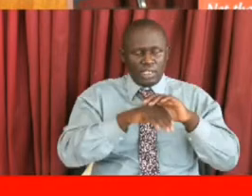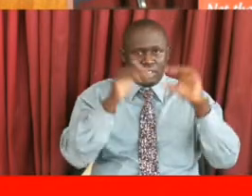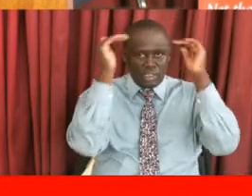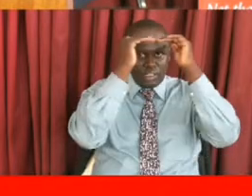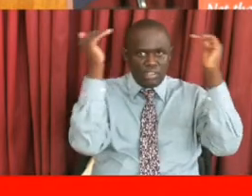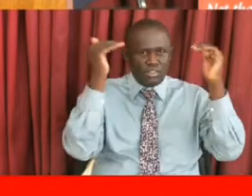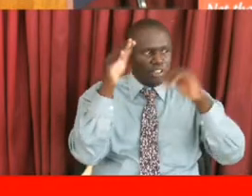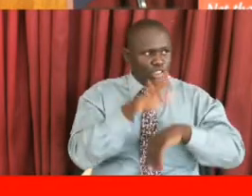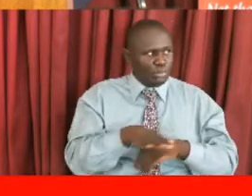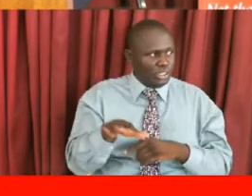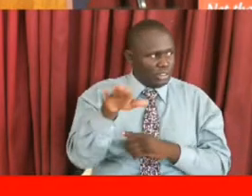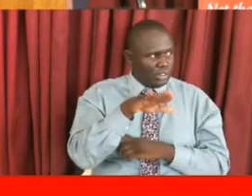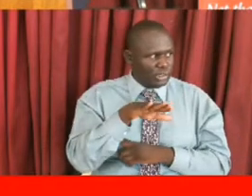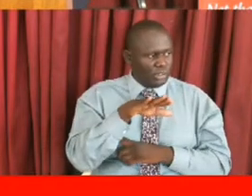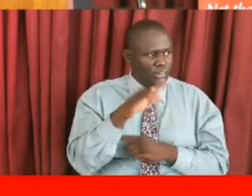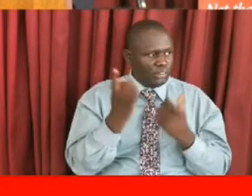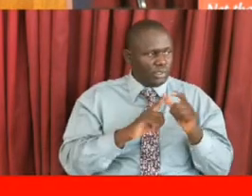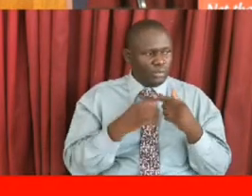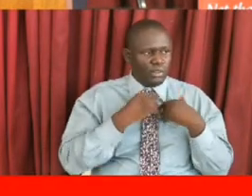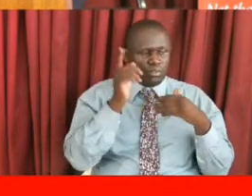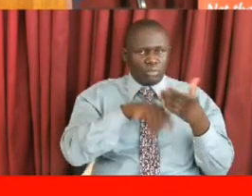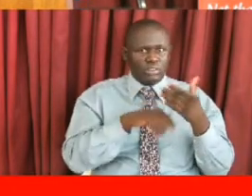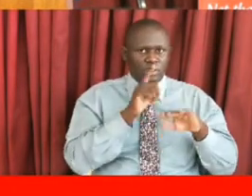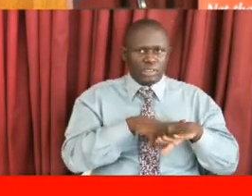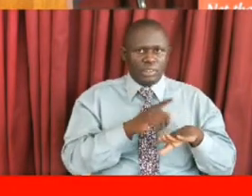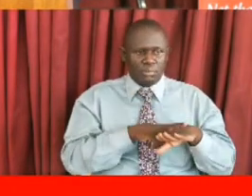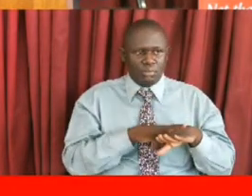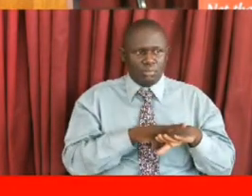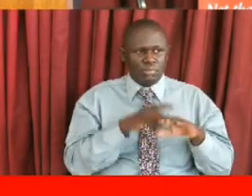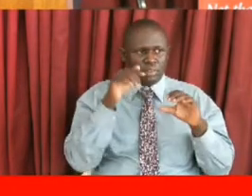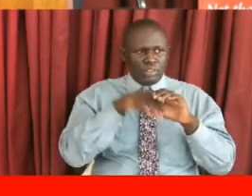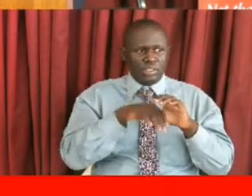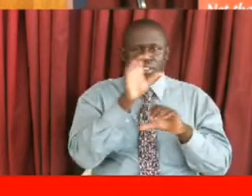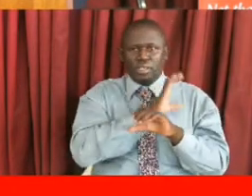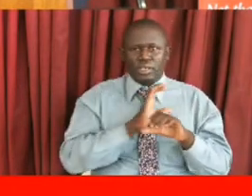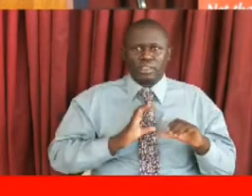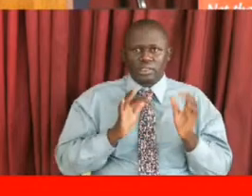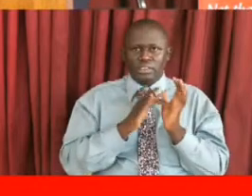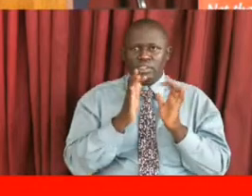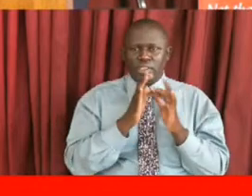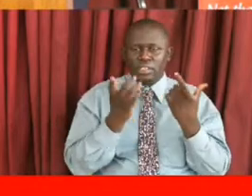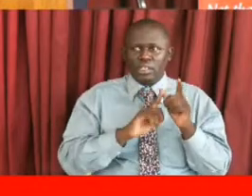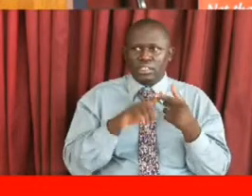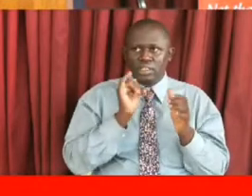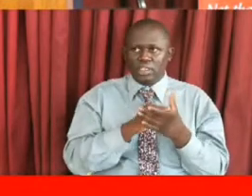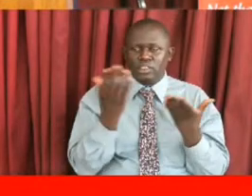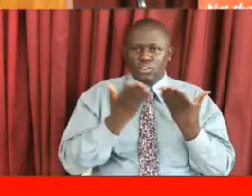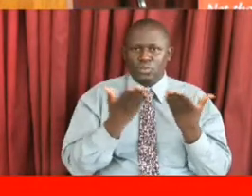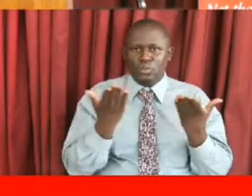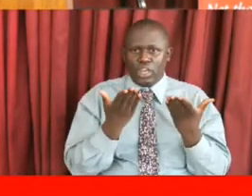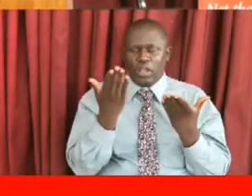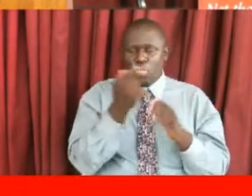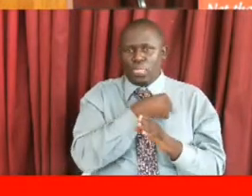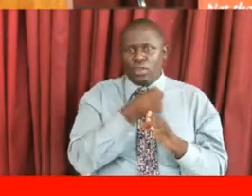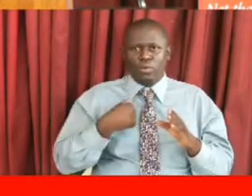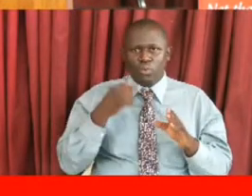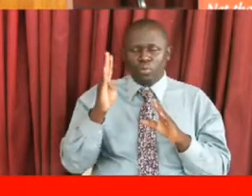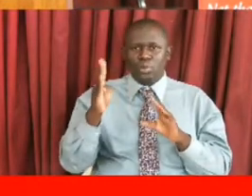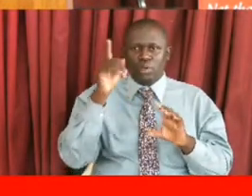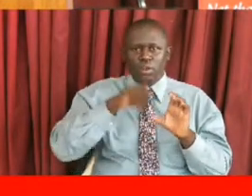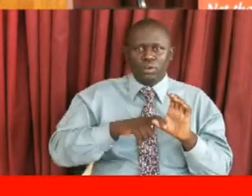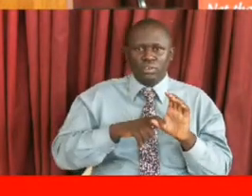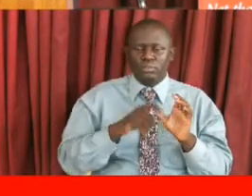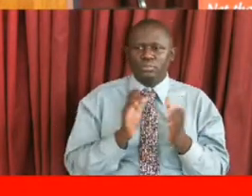when we are baptized that is where we belong